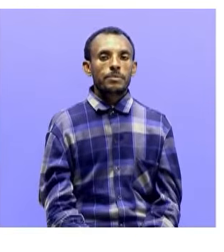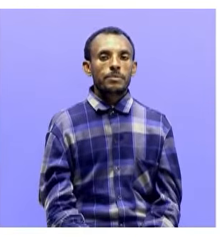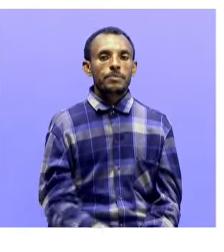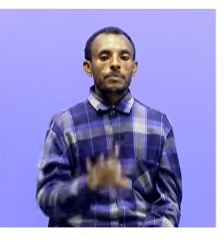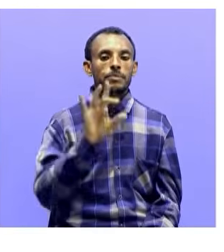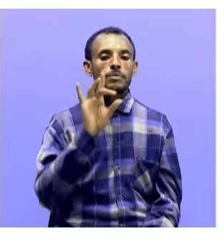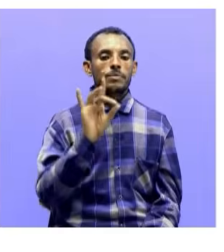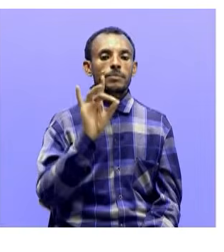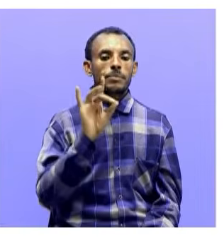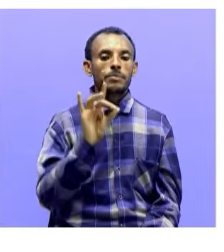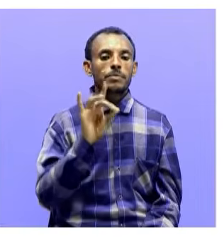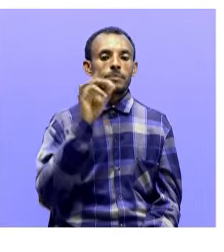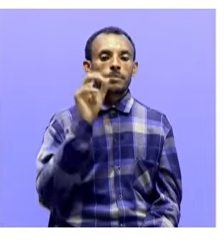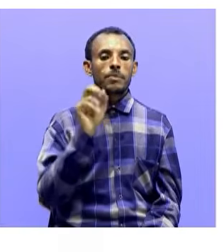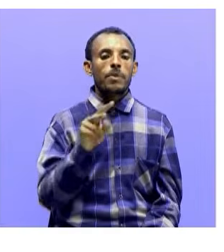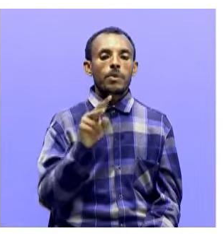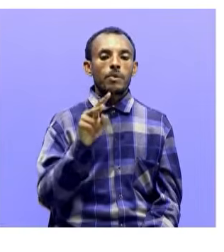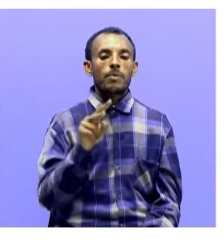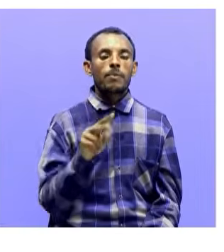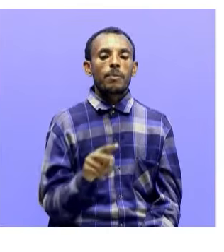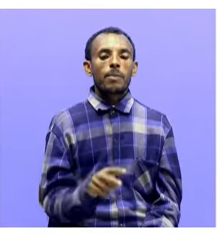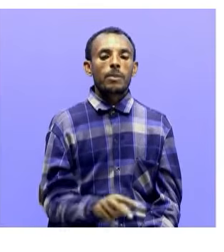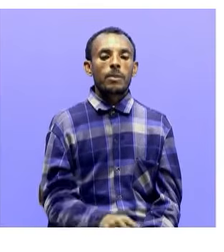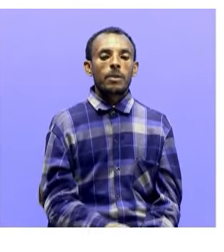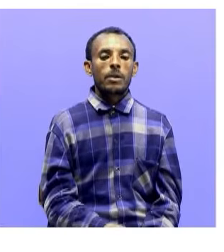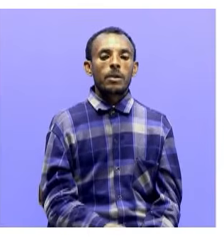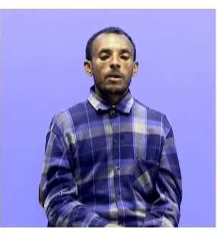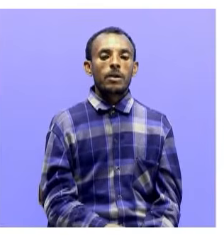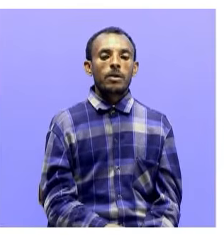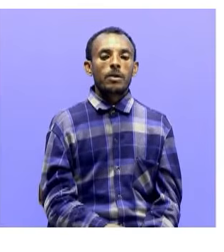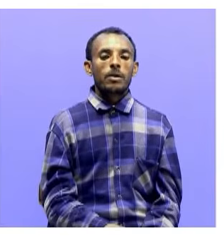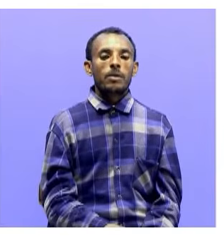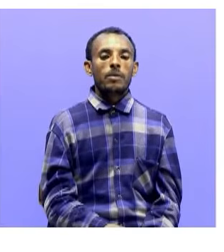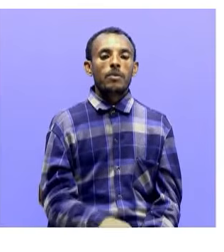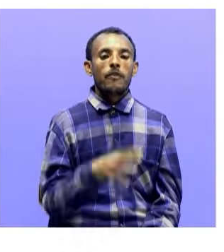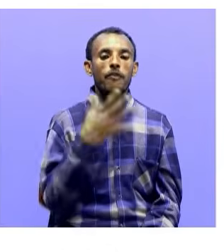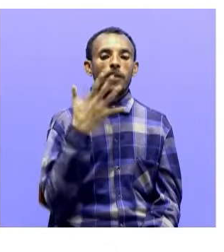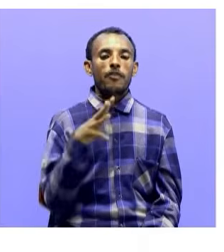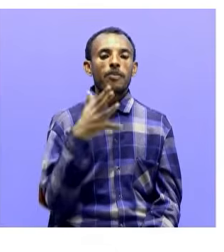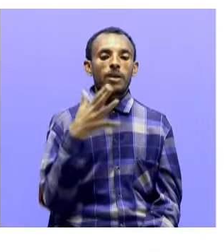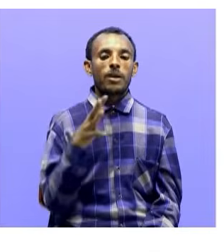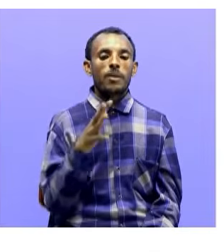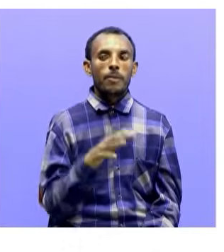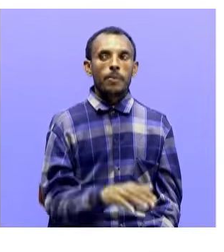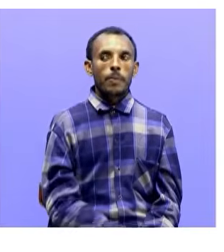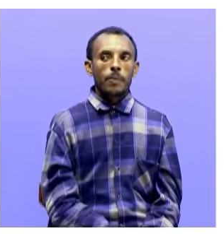8, 12, 15,